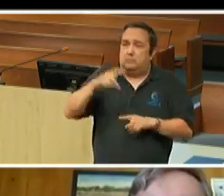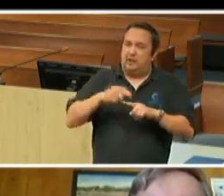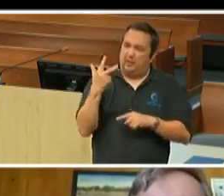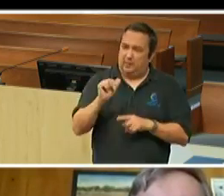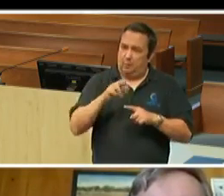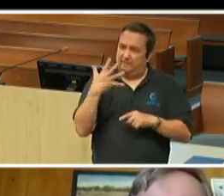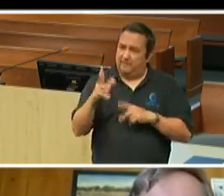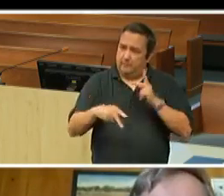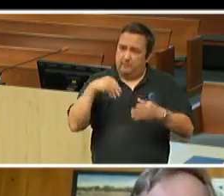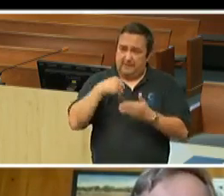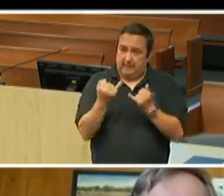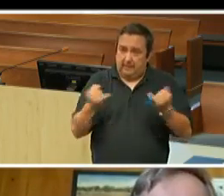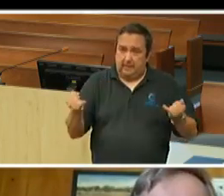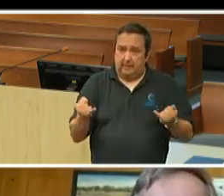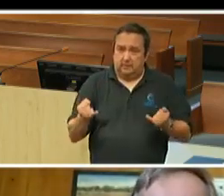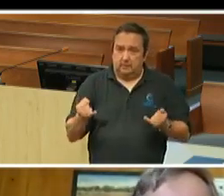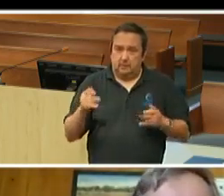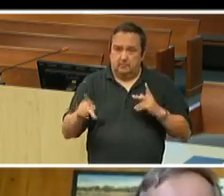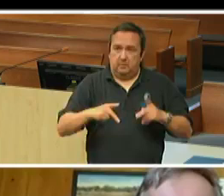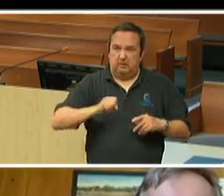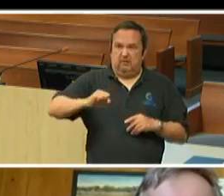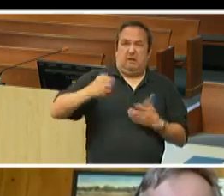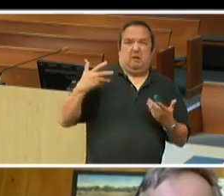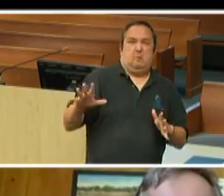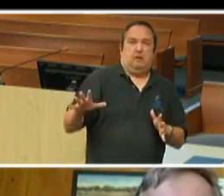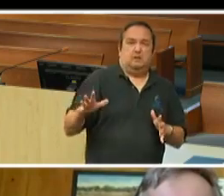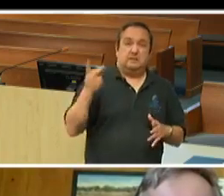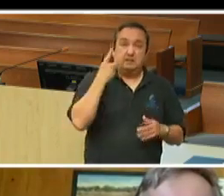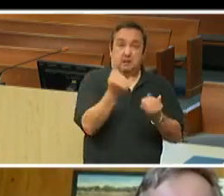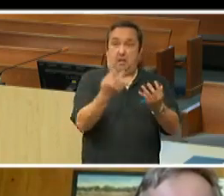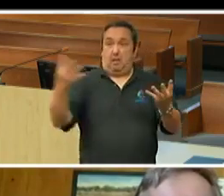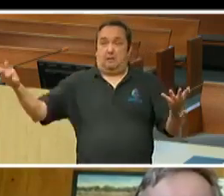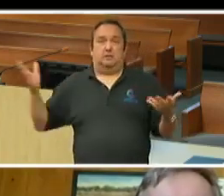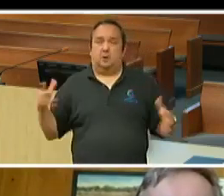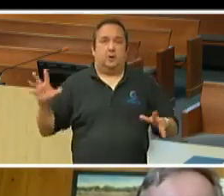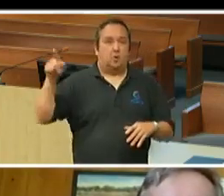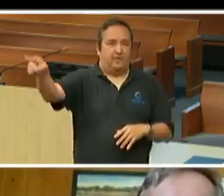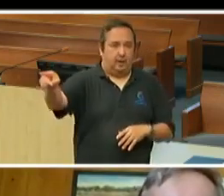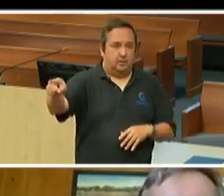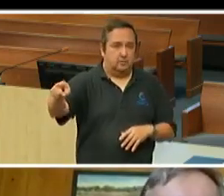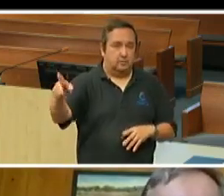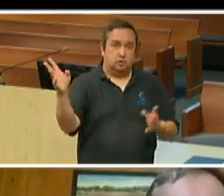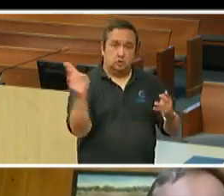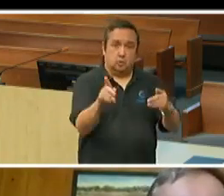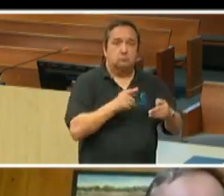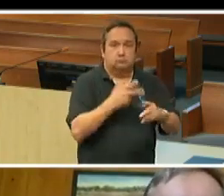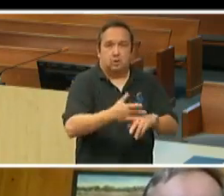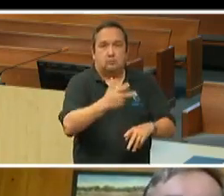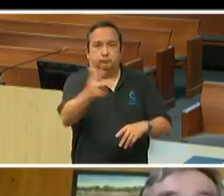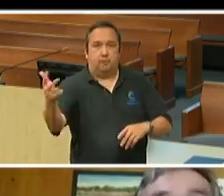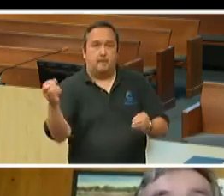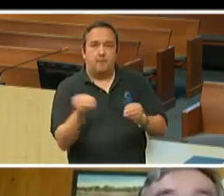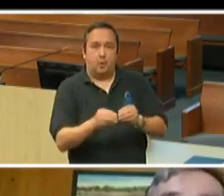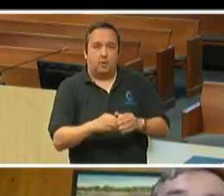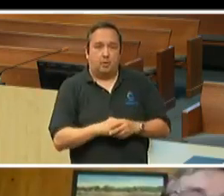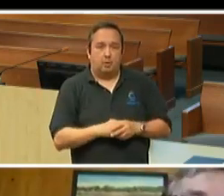people in line is a deterrent for anyone. Right. So it's not going to make one more person.